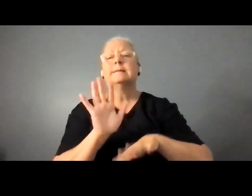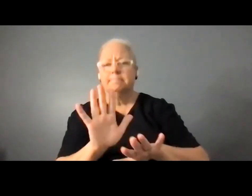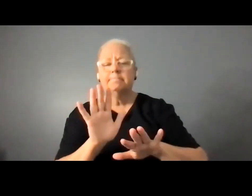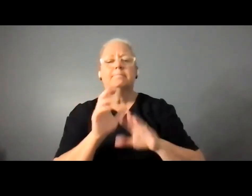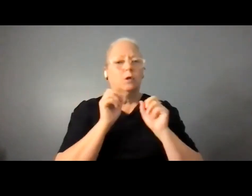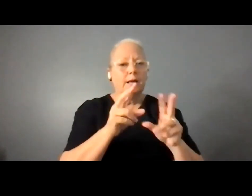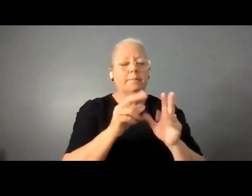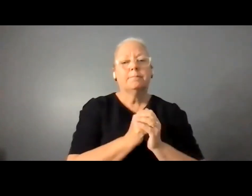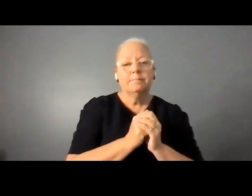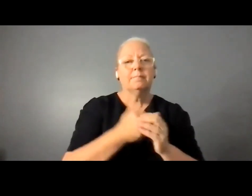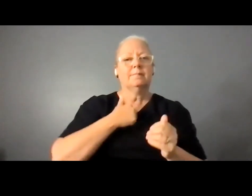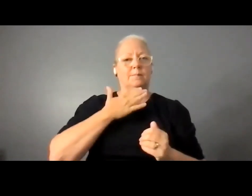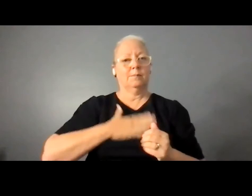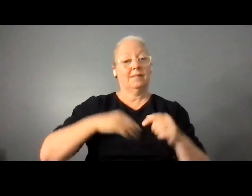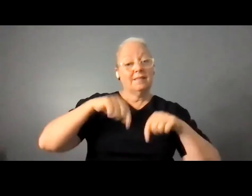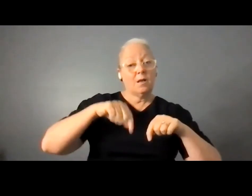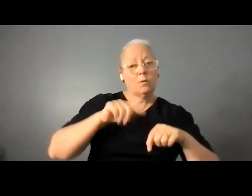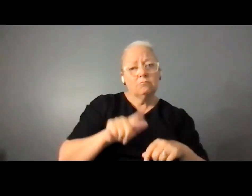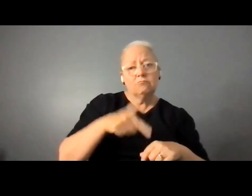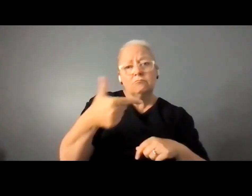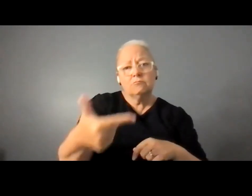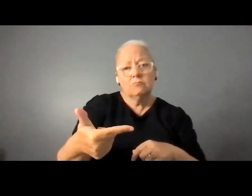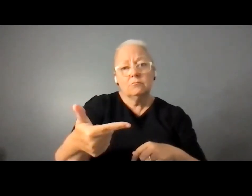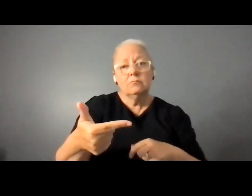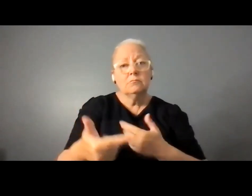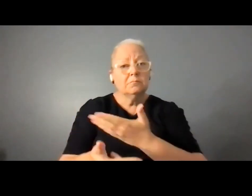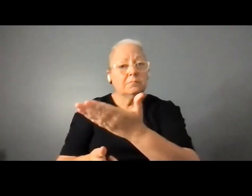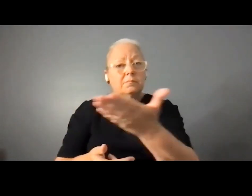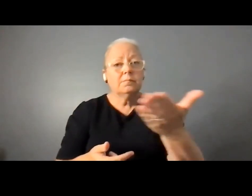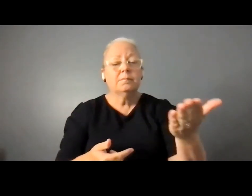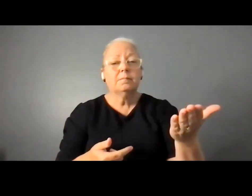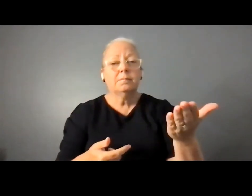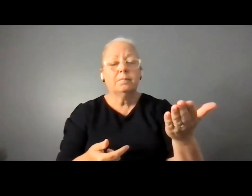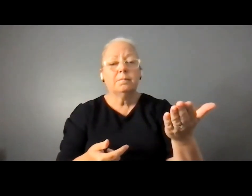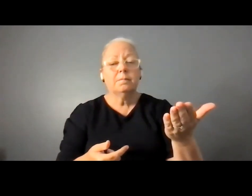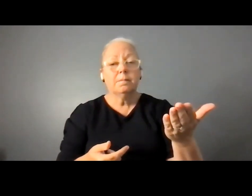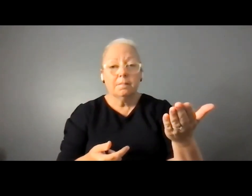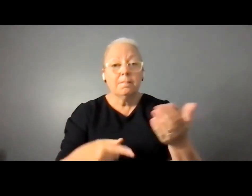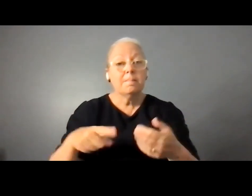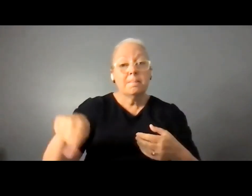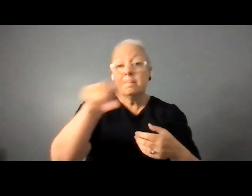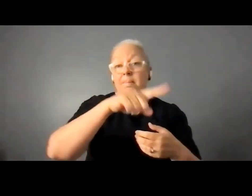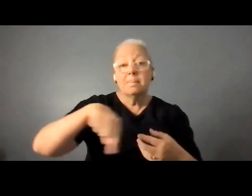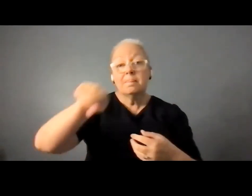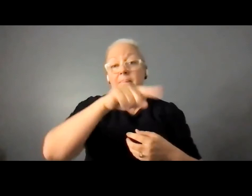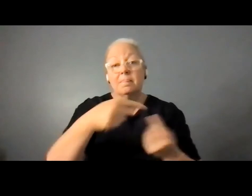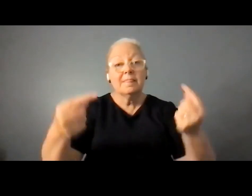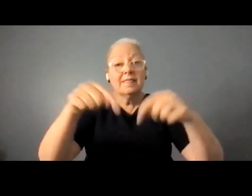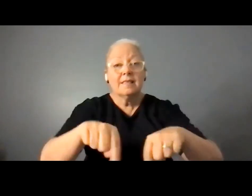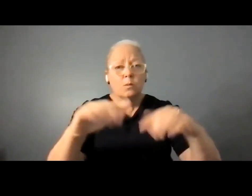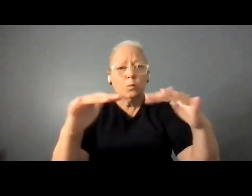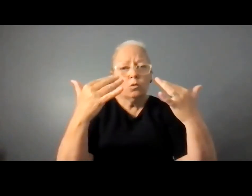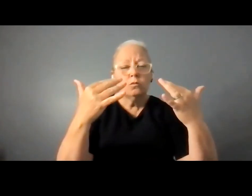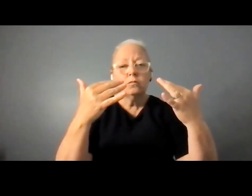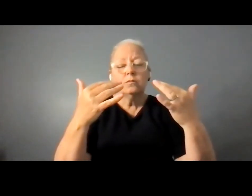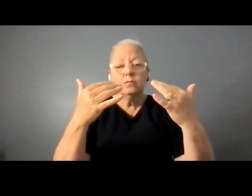to those of you who are people who are present, because I can see that